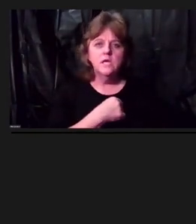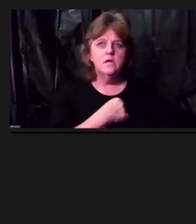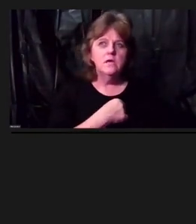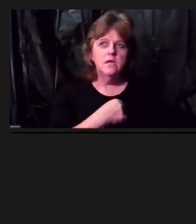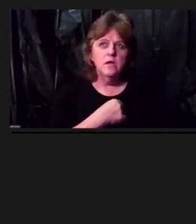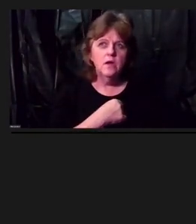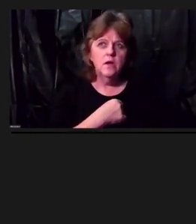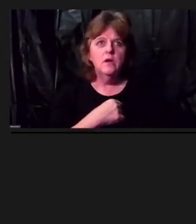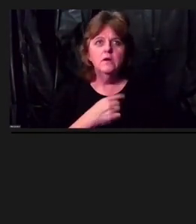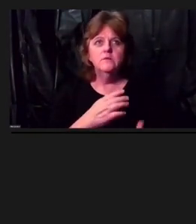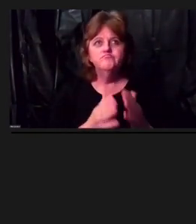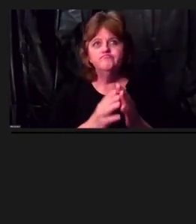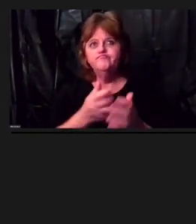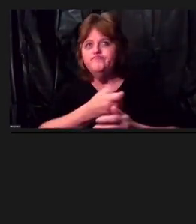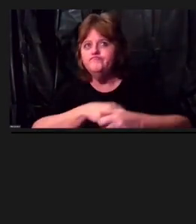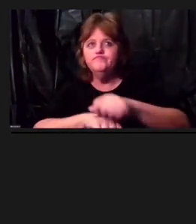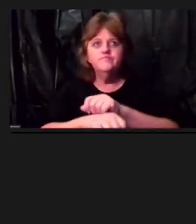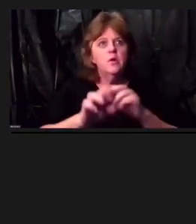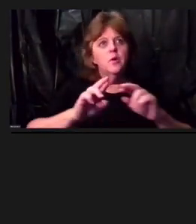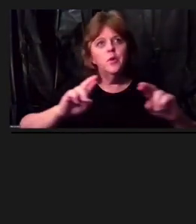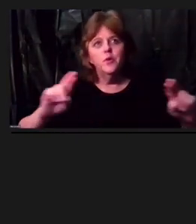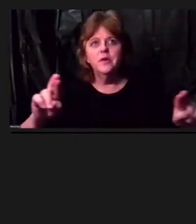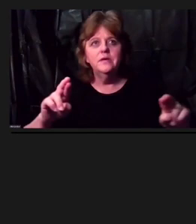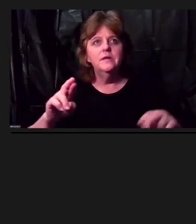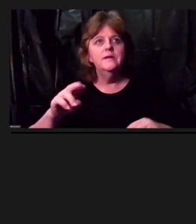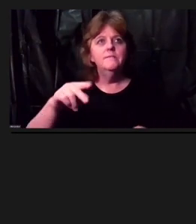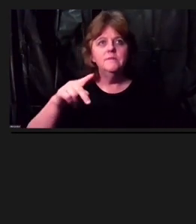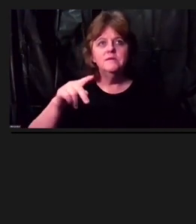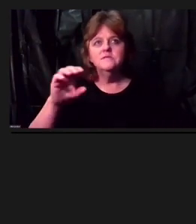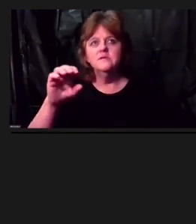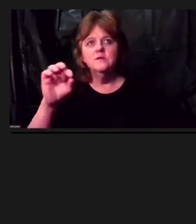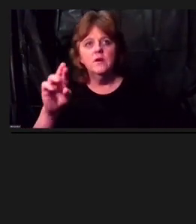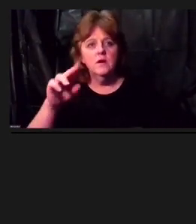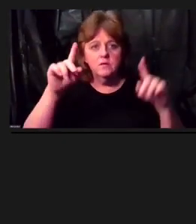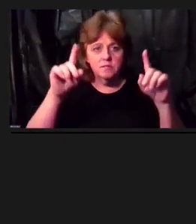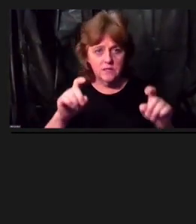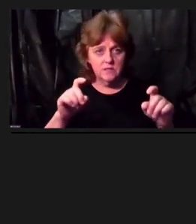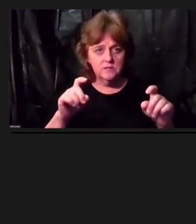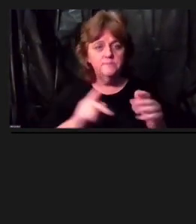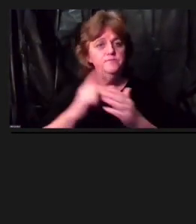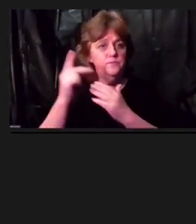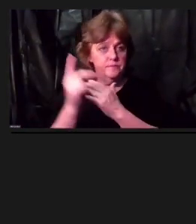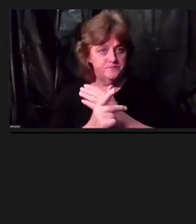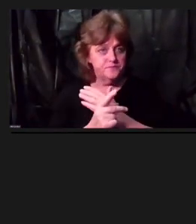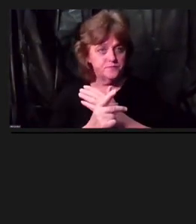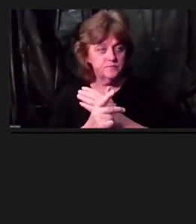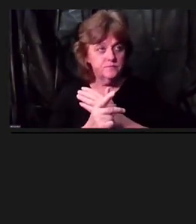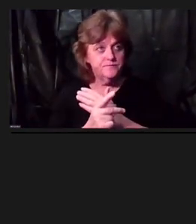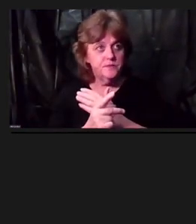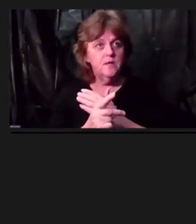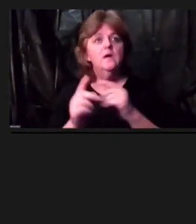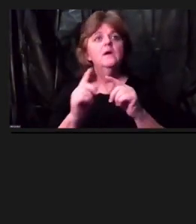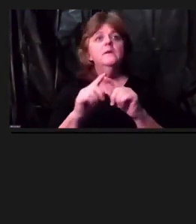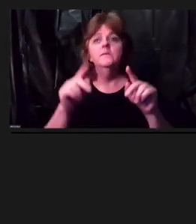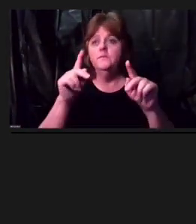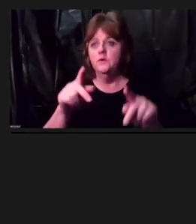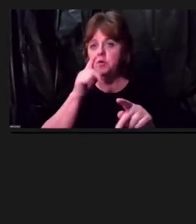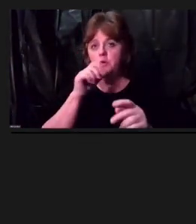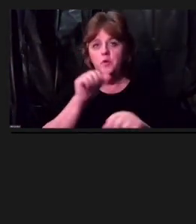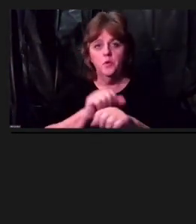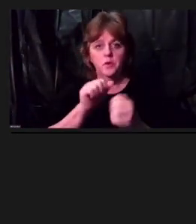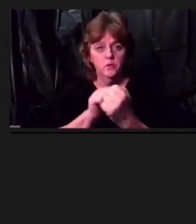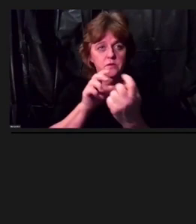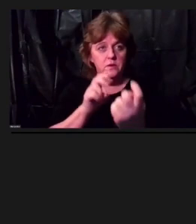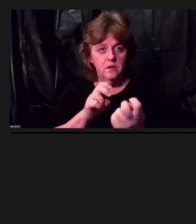We were all set to begin a regular PCR testing program, but the person we were working with on